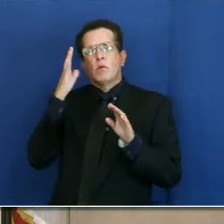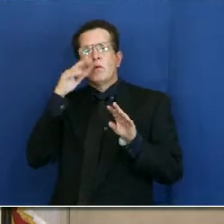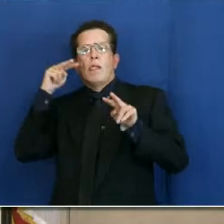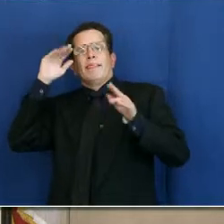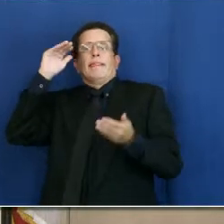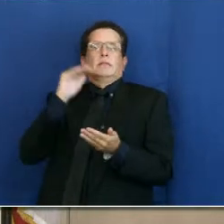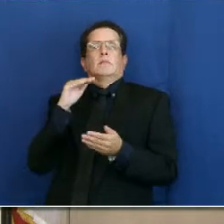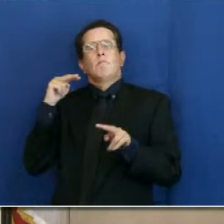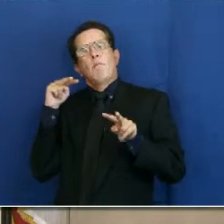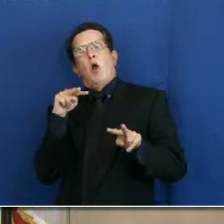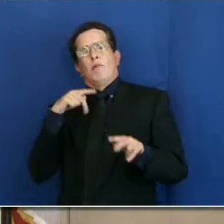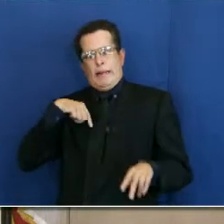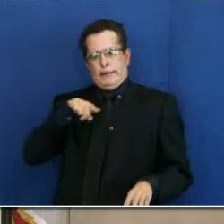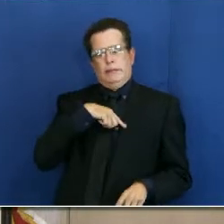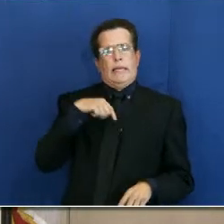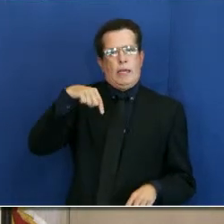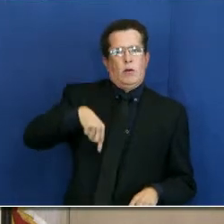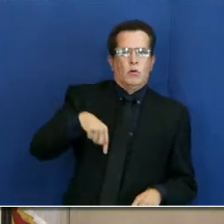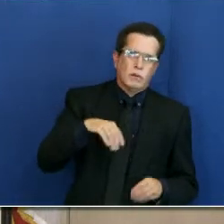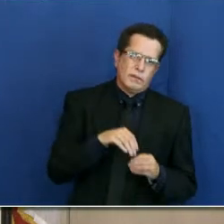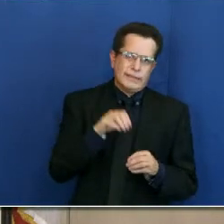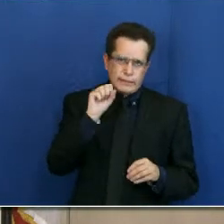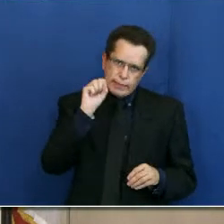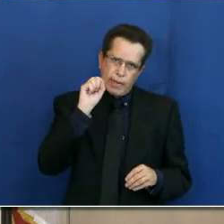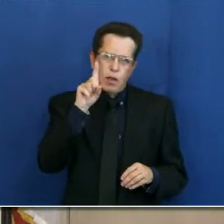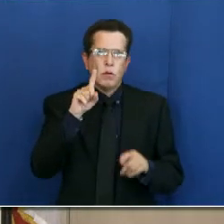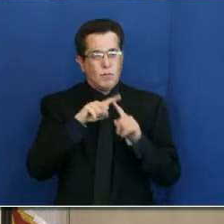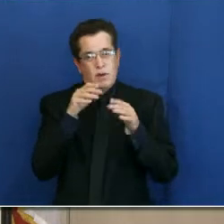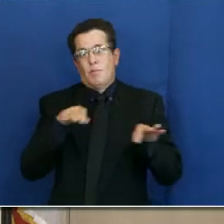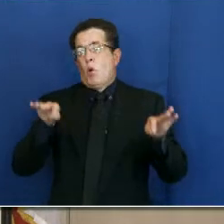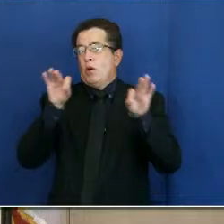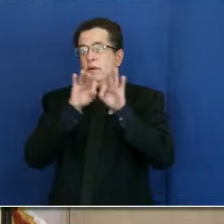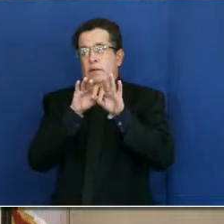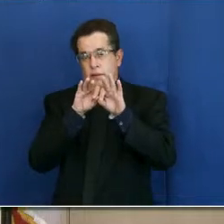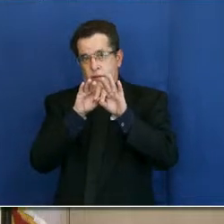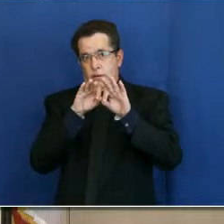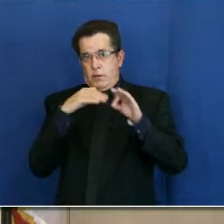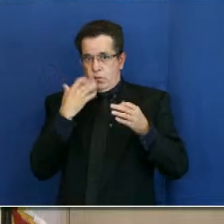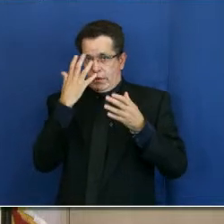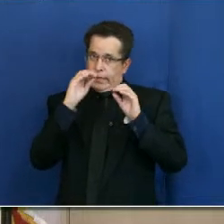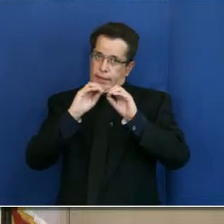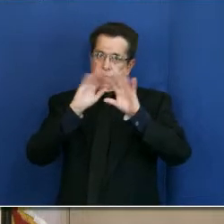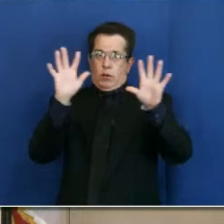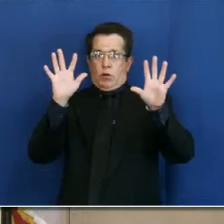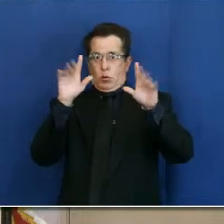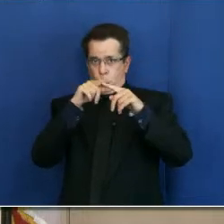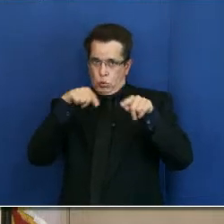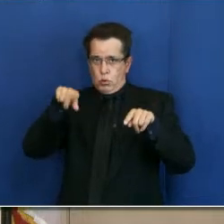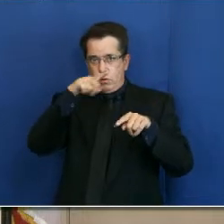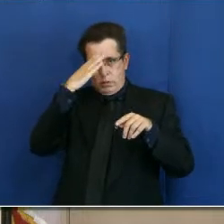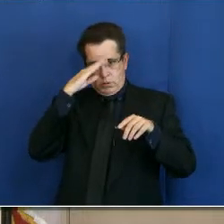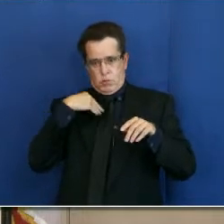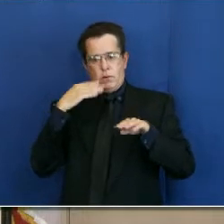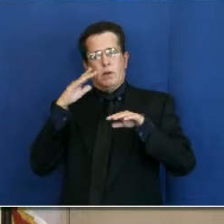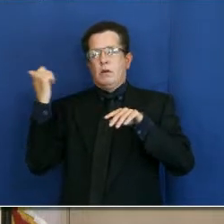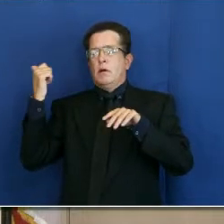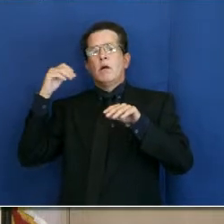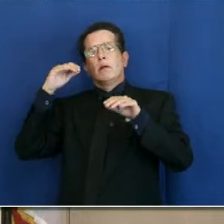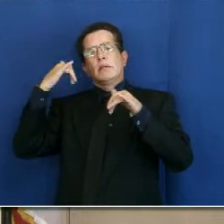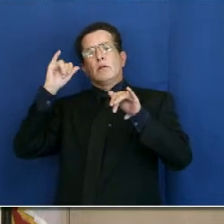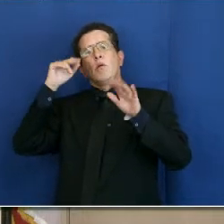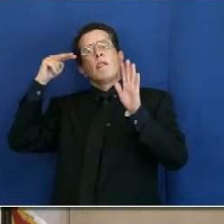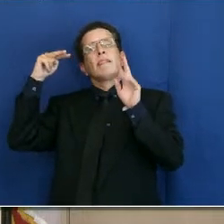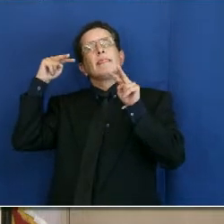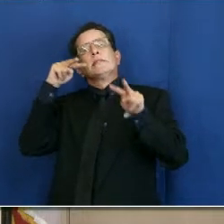list. But it is very important that we be absolutely clear that just because we come off the state monitoring list